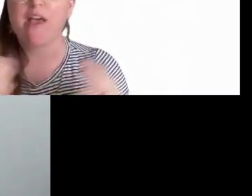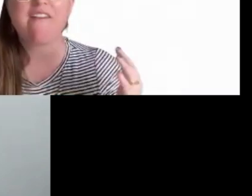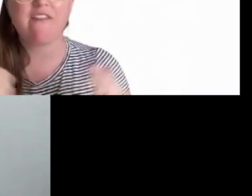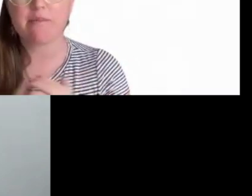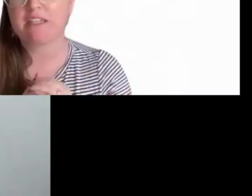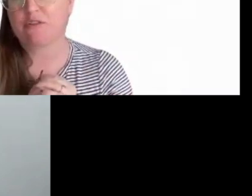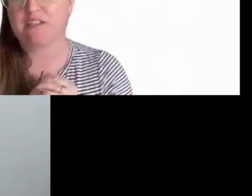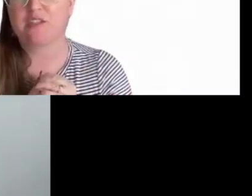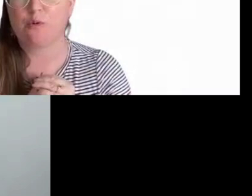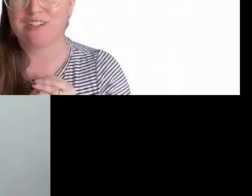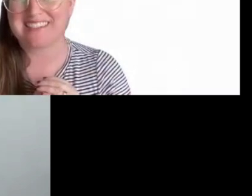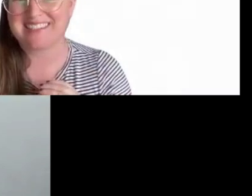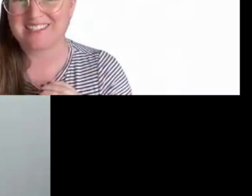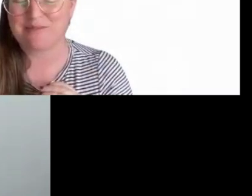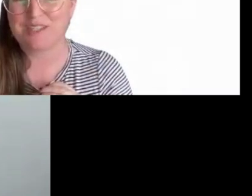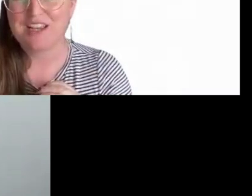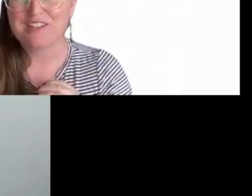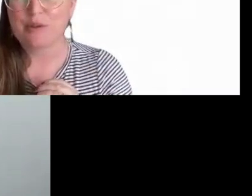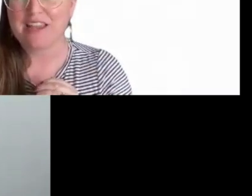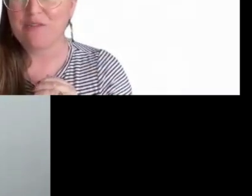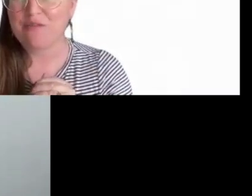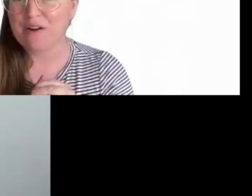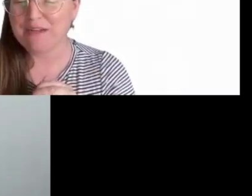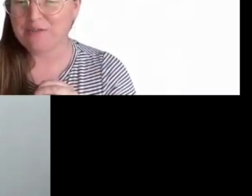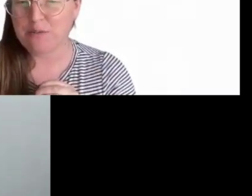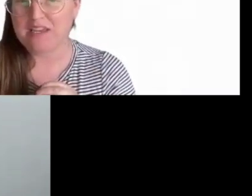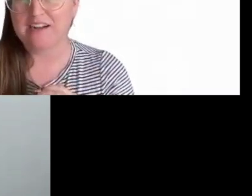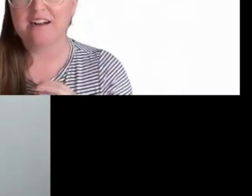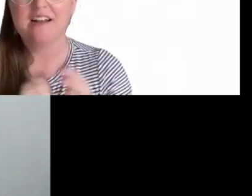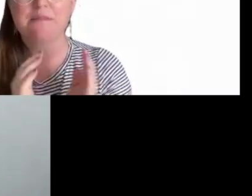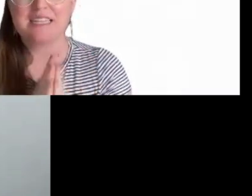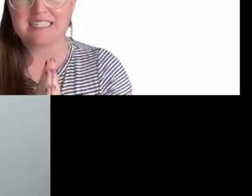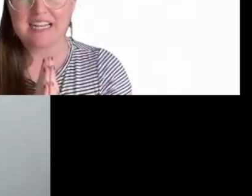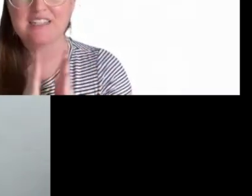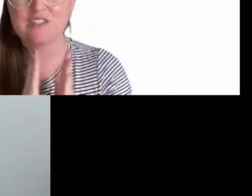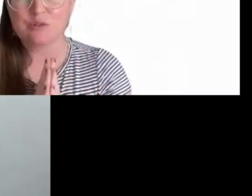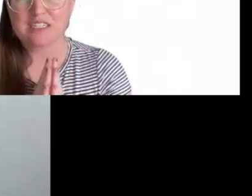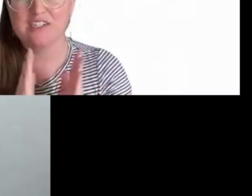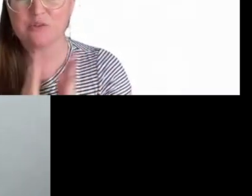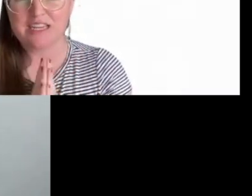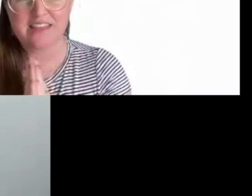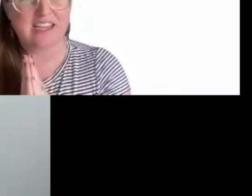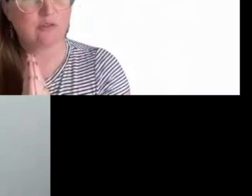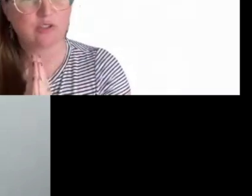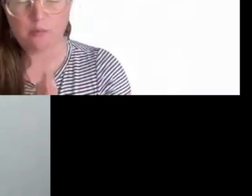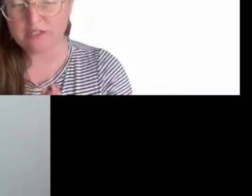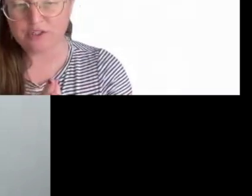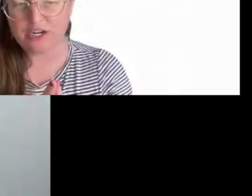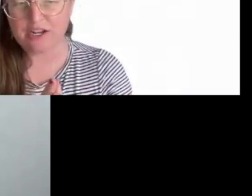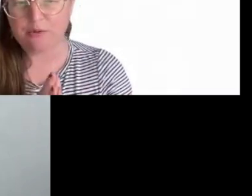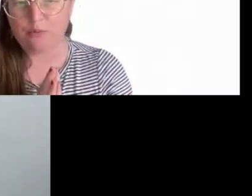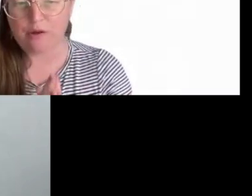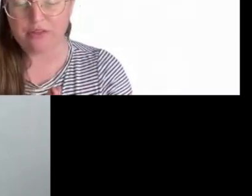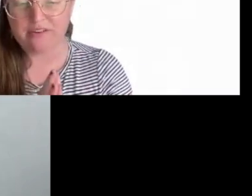events about family-driven supports and systems. So we thank you very much for being here. Melinda, Susan, and Sheamekah, thank you so